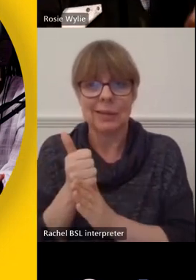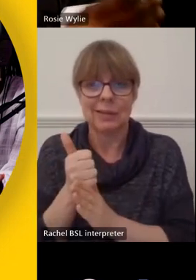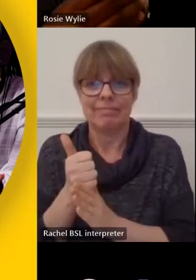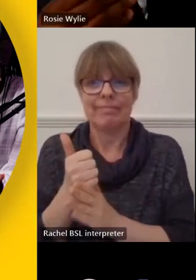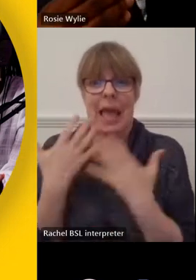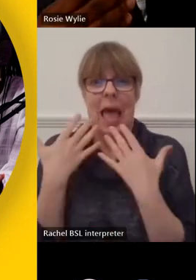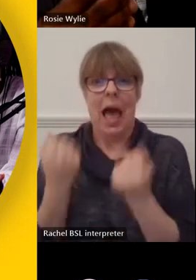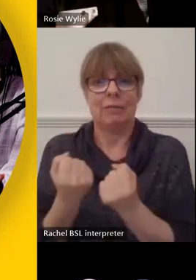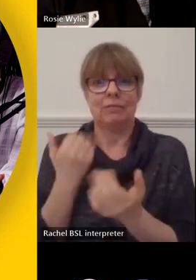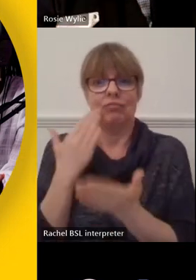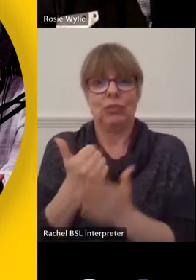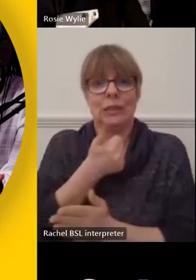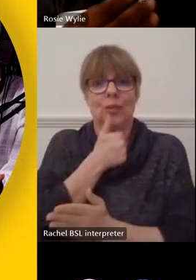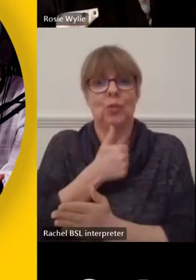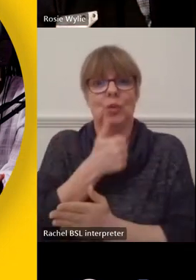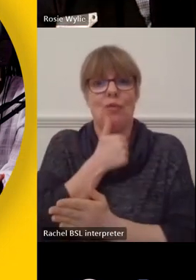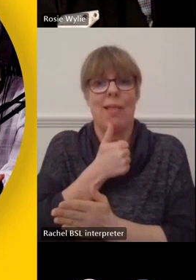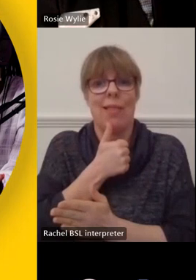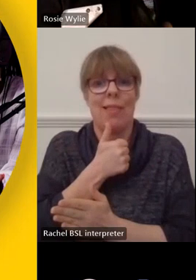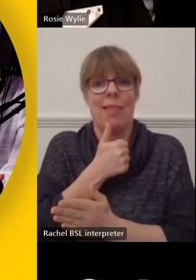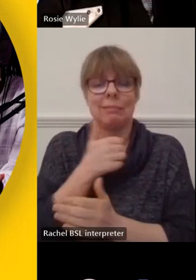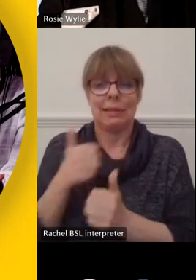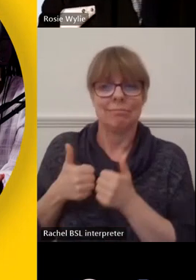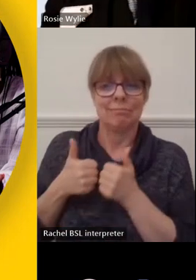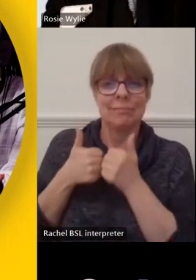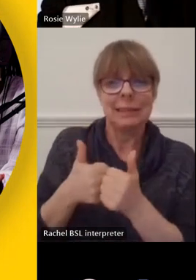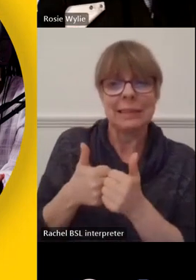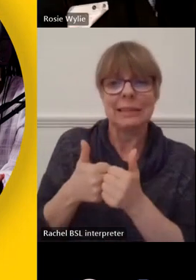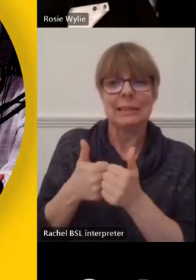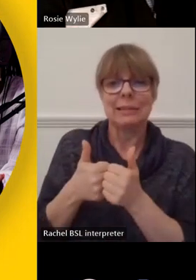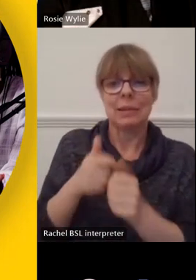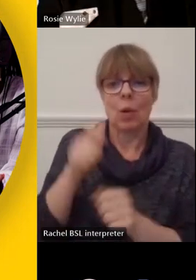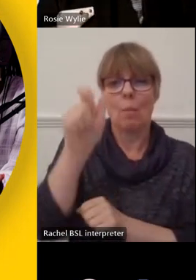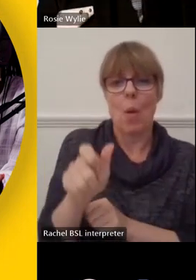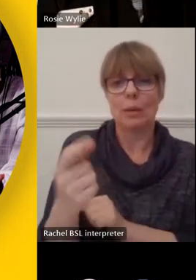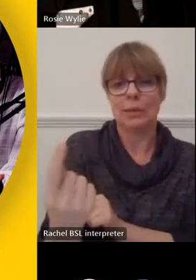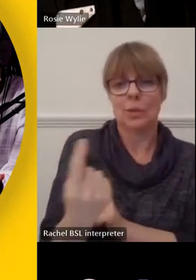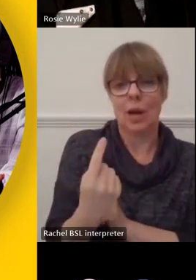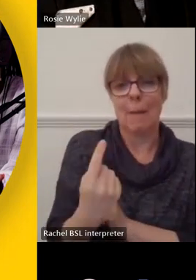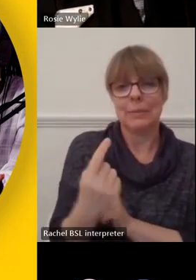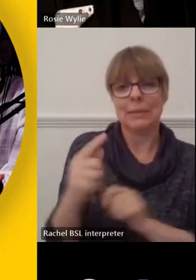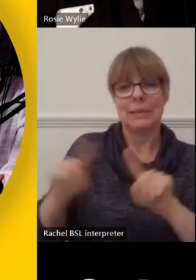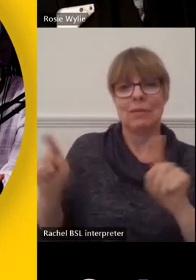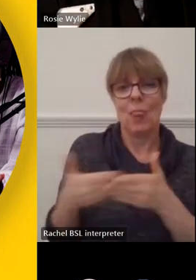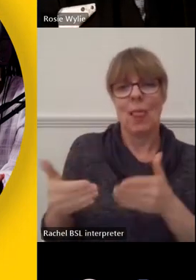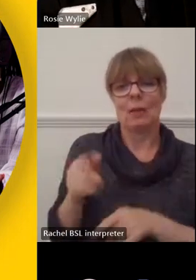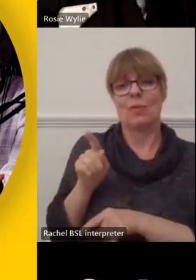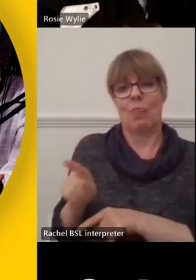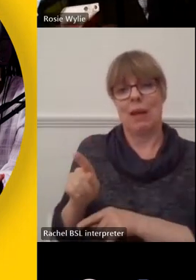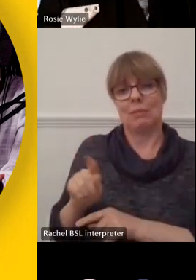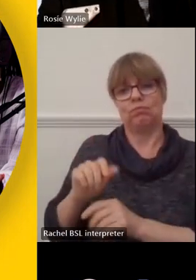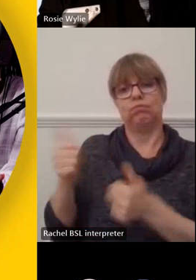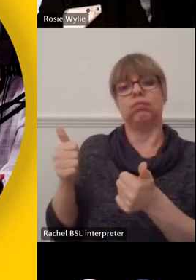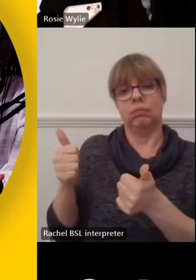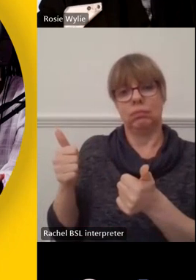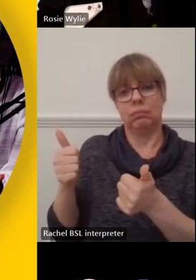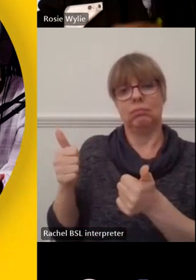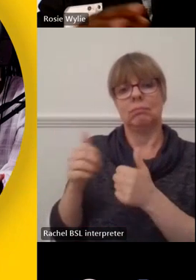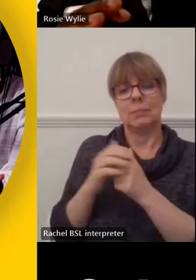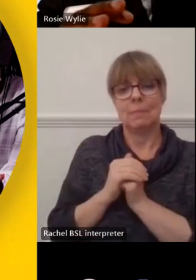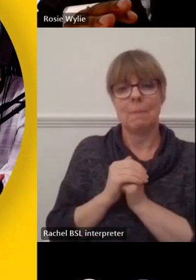that can assist, can support a service user in a different language, without considering that,